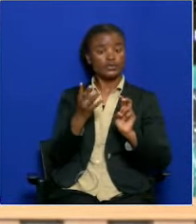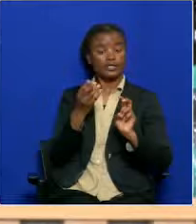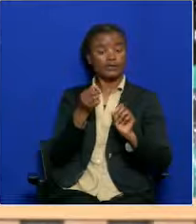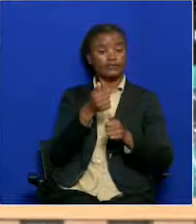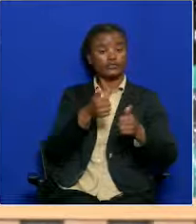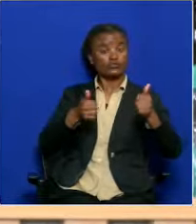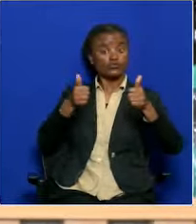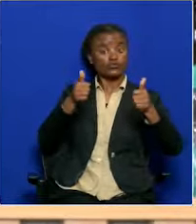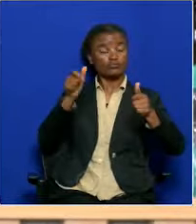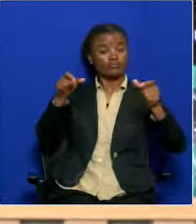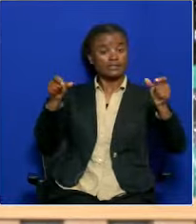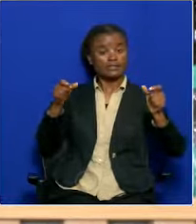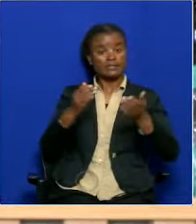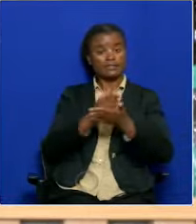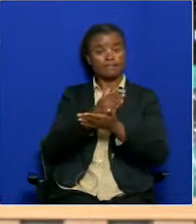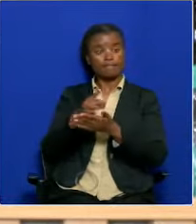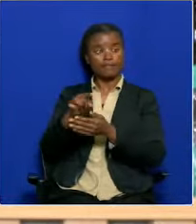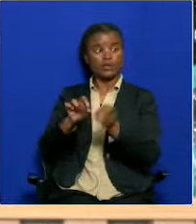Yes.